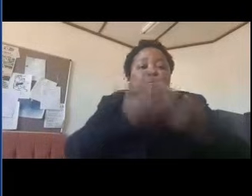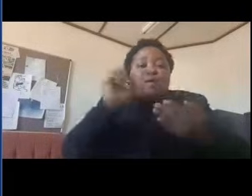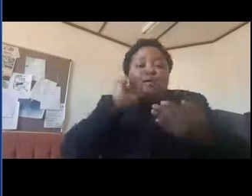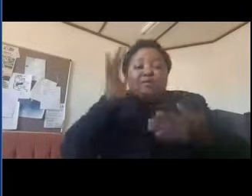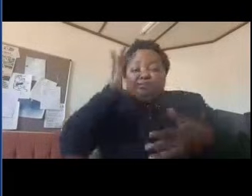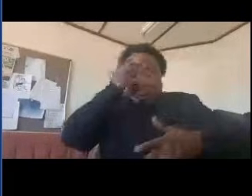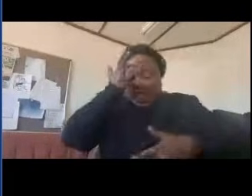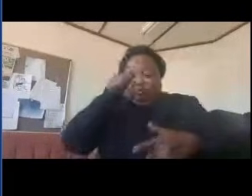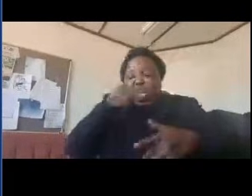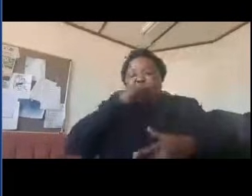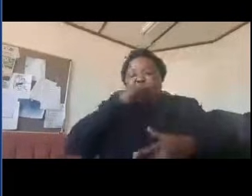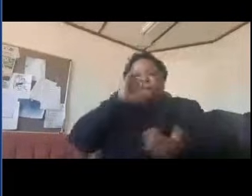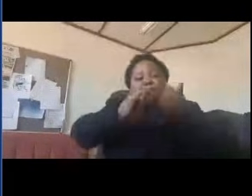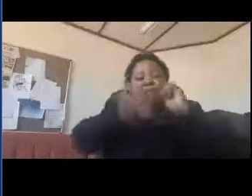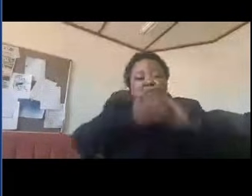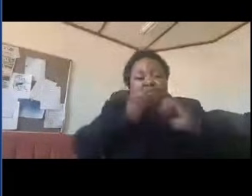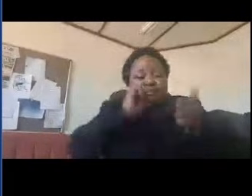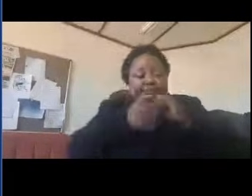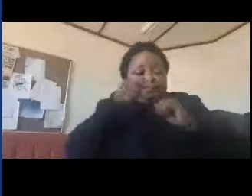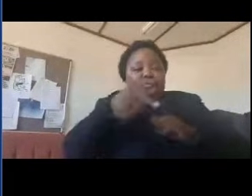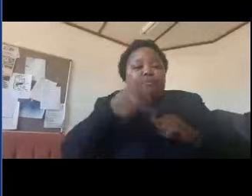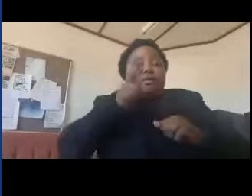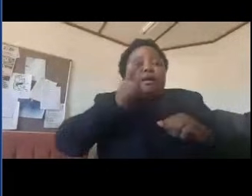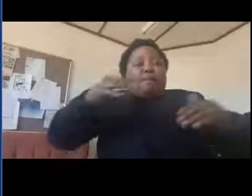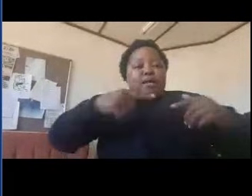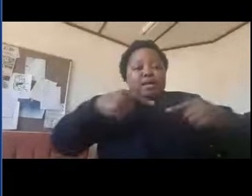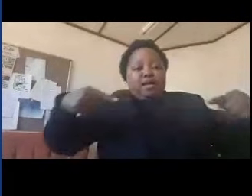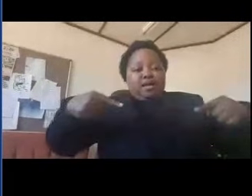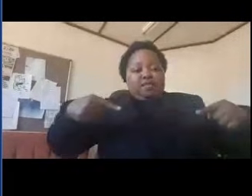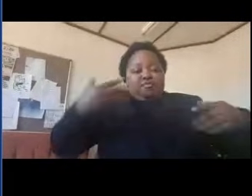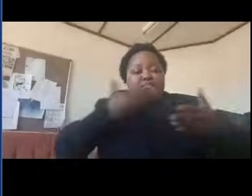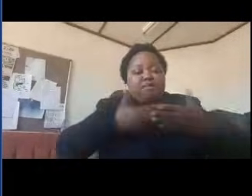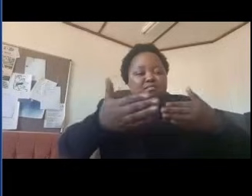gap, it bridges.